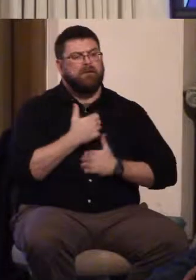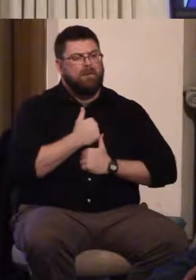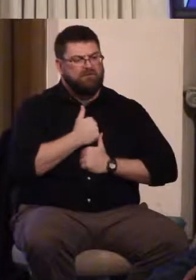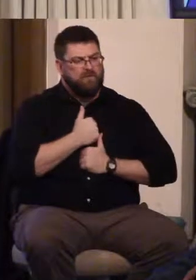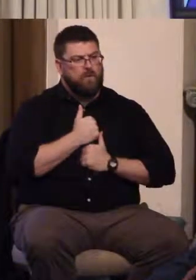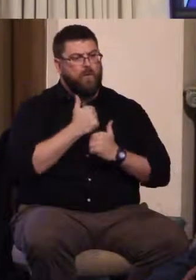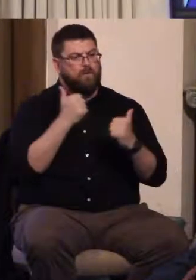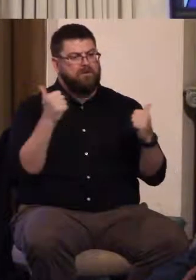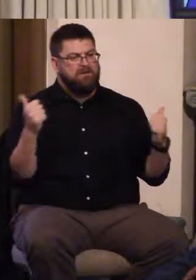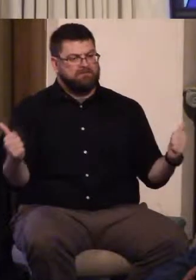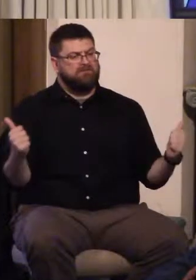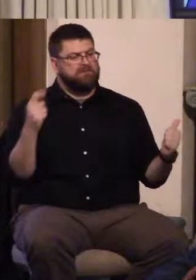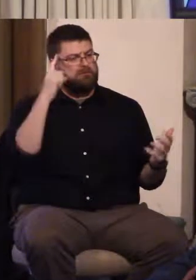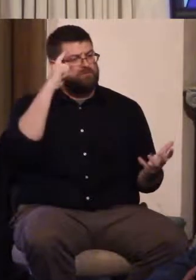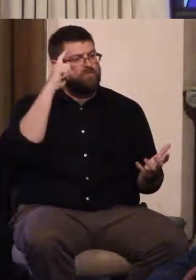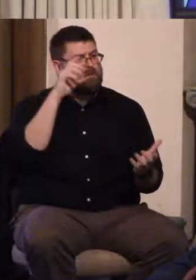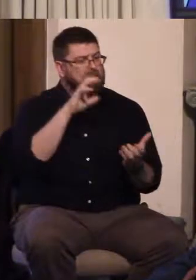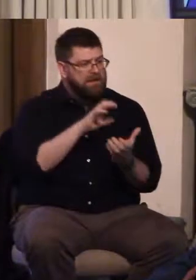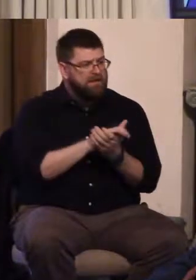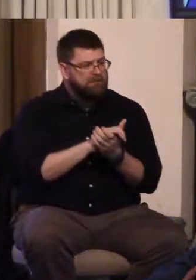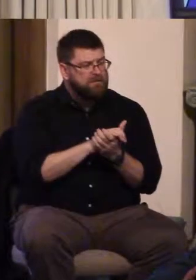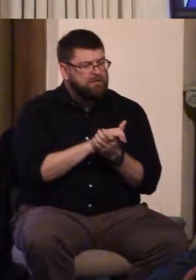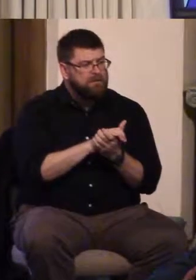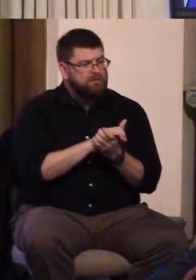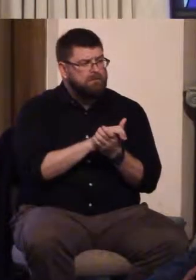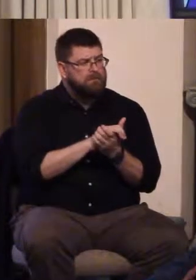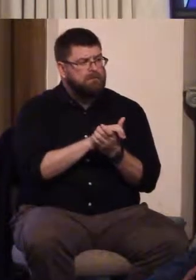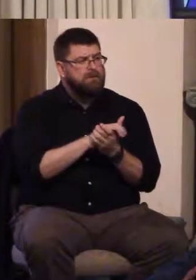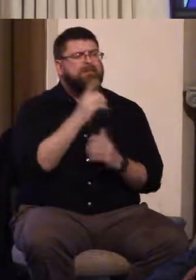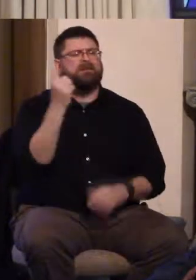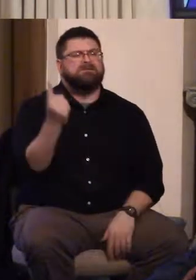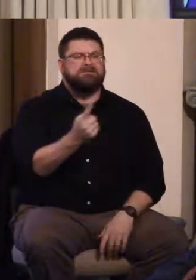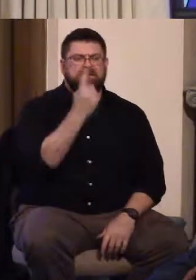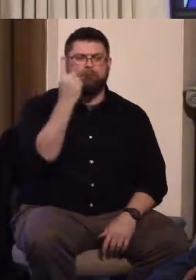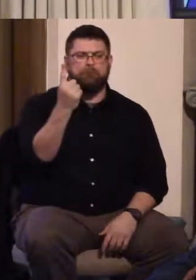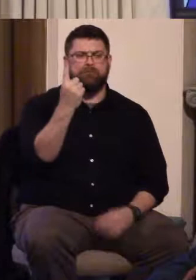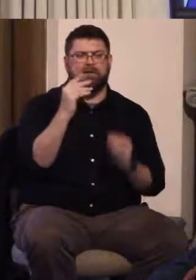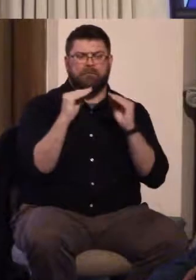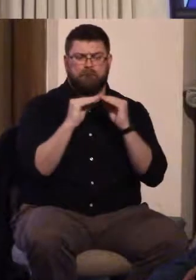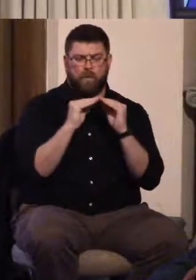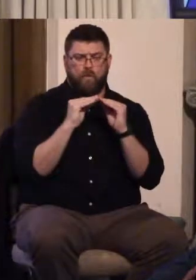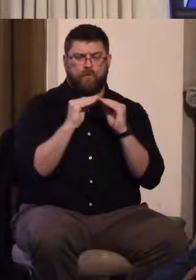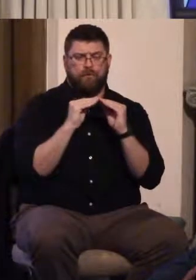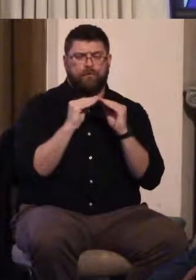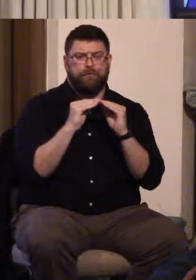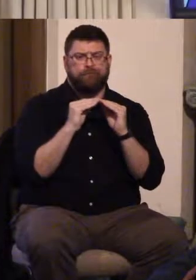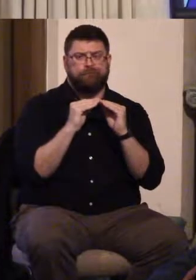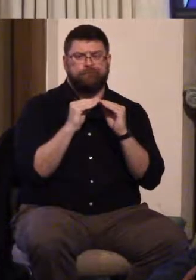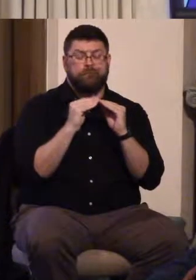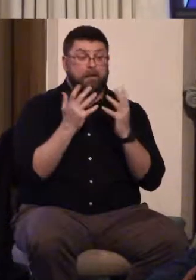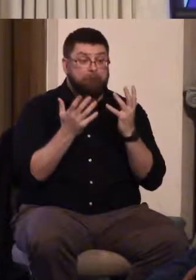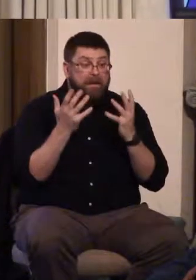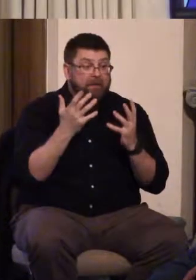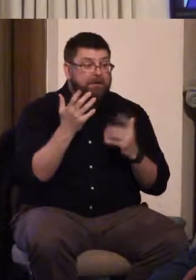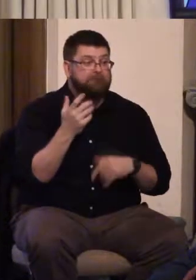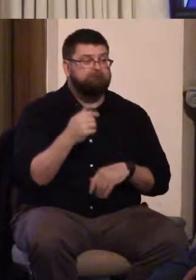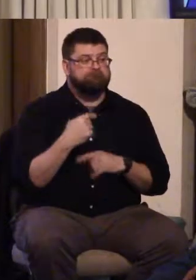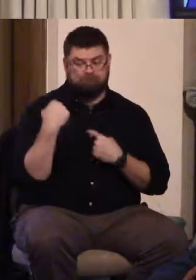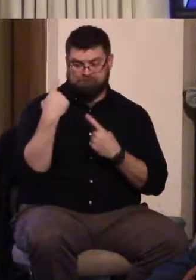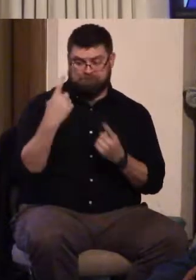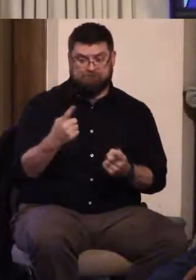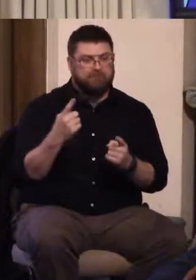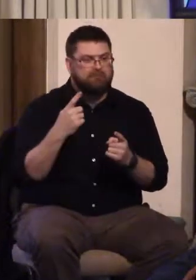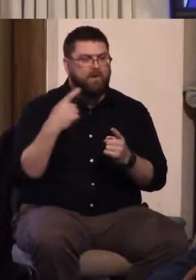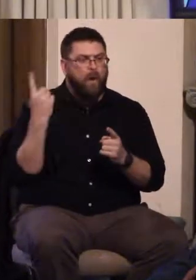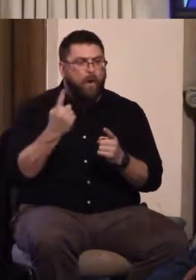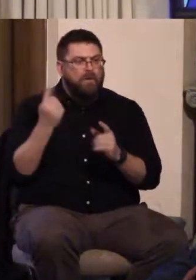open ourselves up to believe that there is something more that has perhaps been hidden from us up